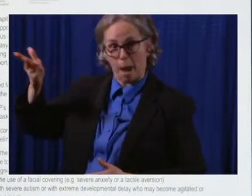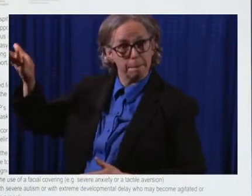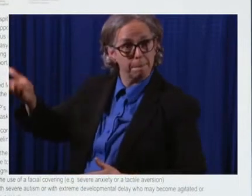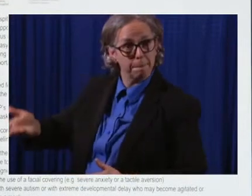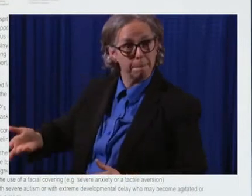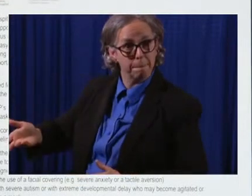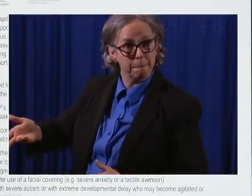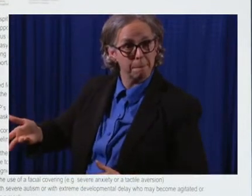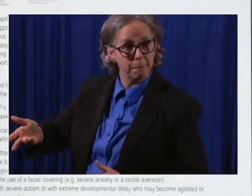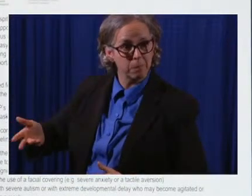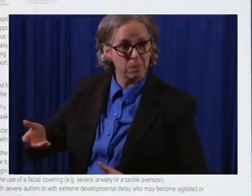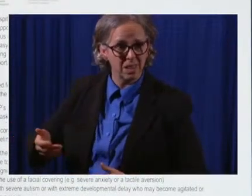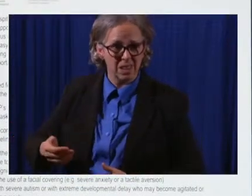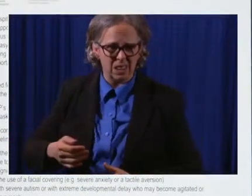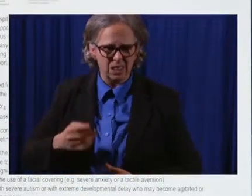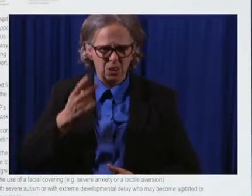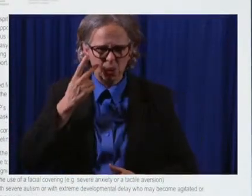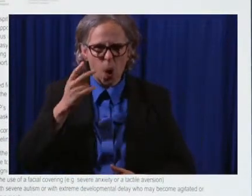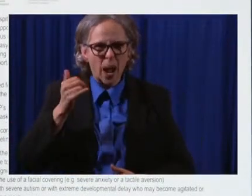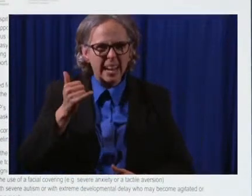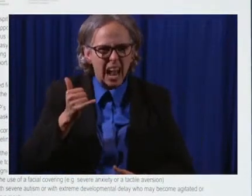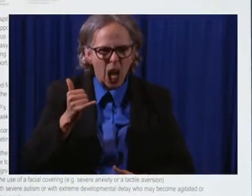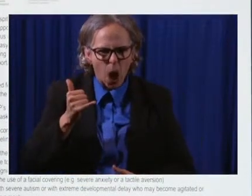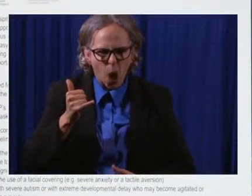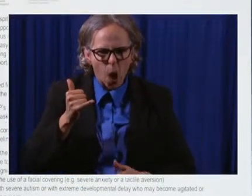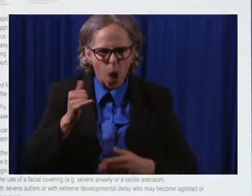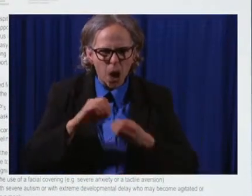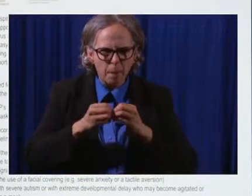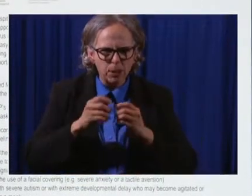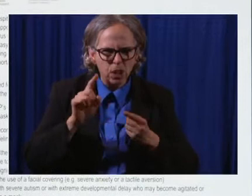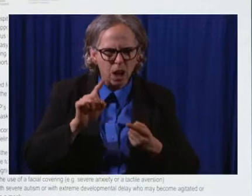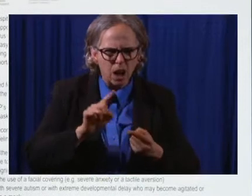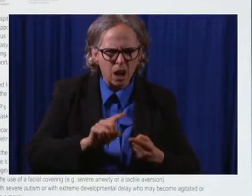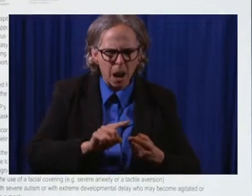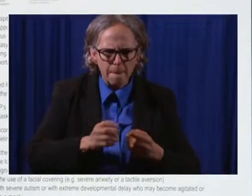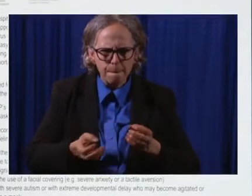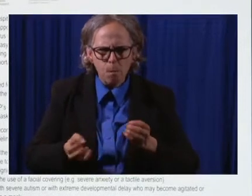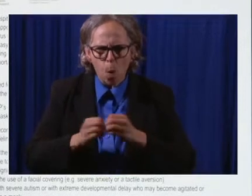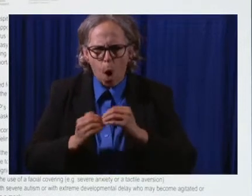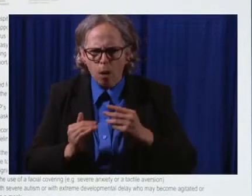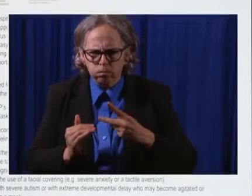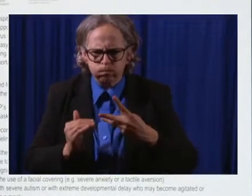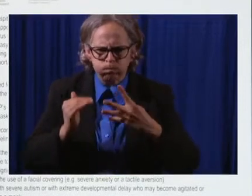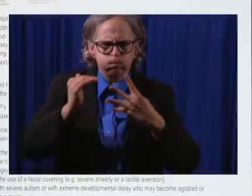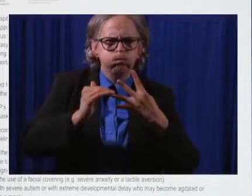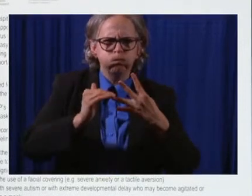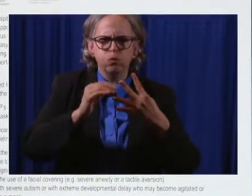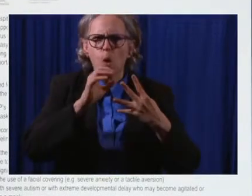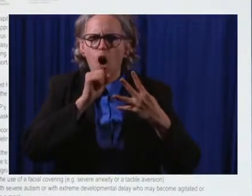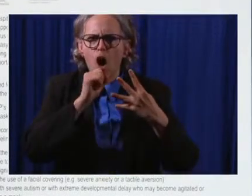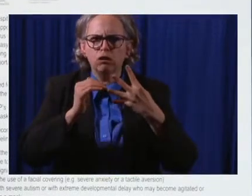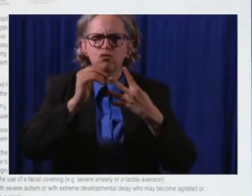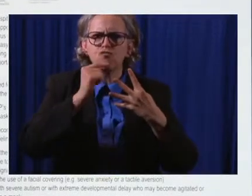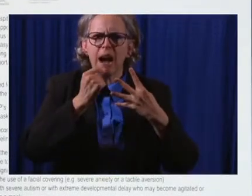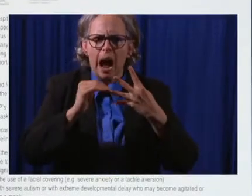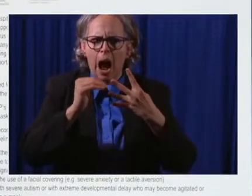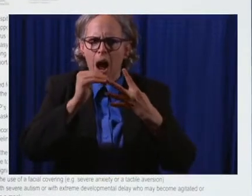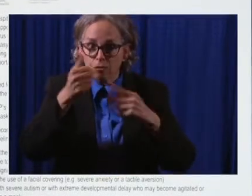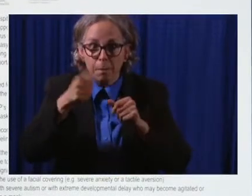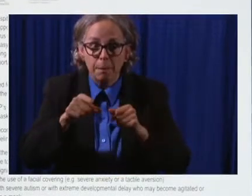looking at the number of yellow counties, and then we looked at how many of those yellow counties had turned orange. And what I said was, look,